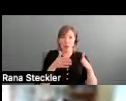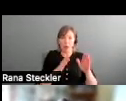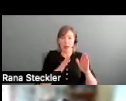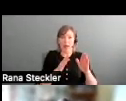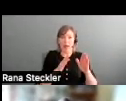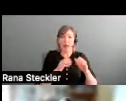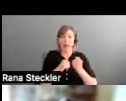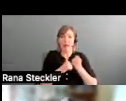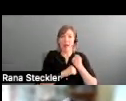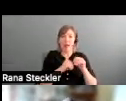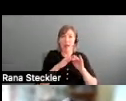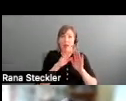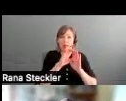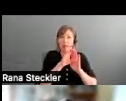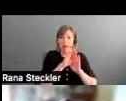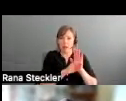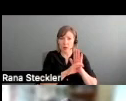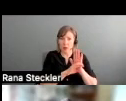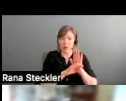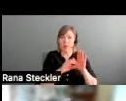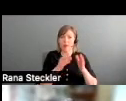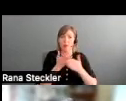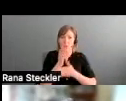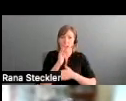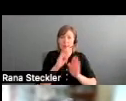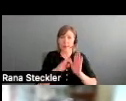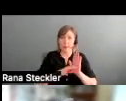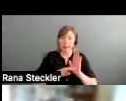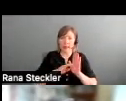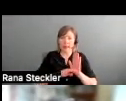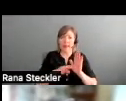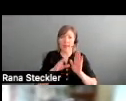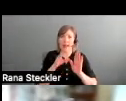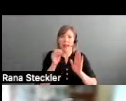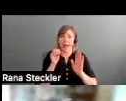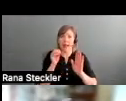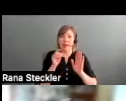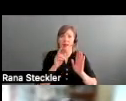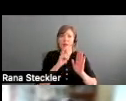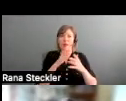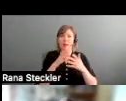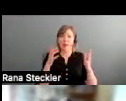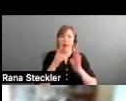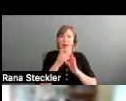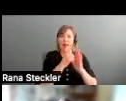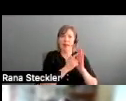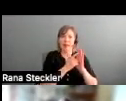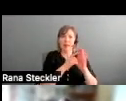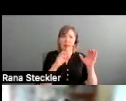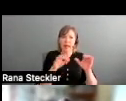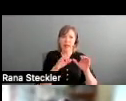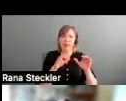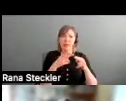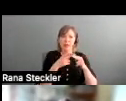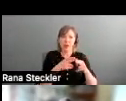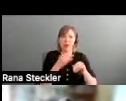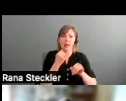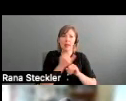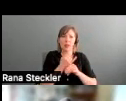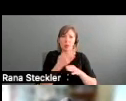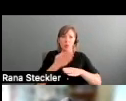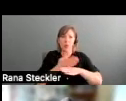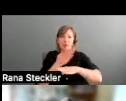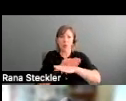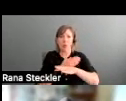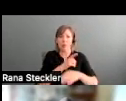on a constitution, very rights-based. And there's been a lot of legal action, what is called institutional reform